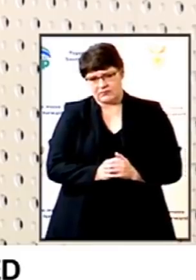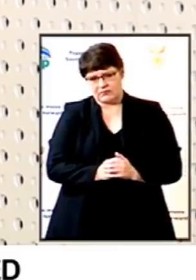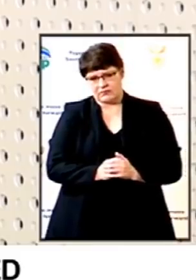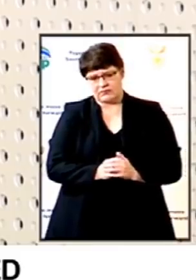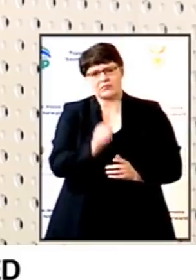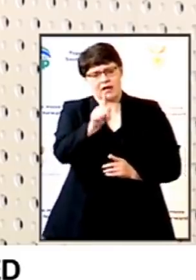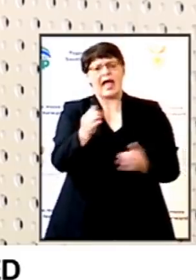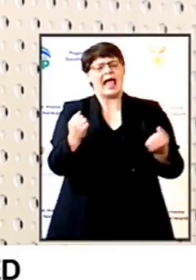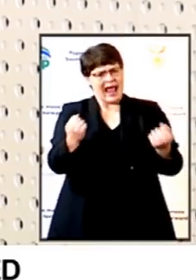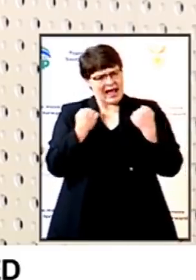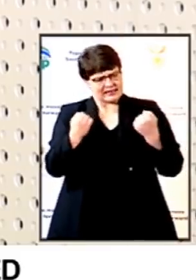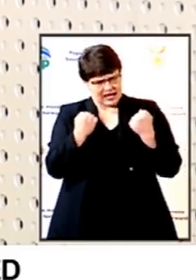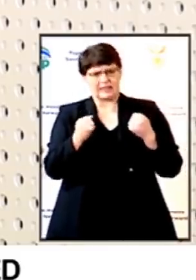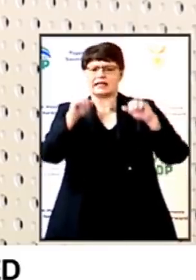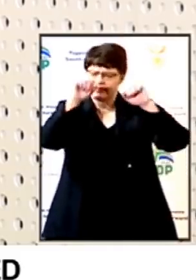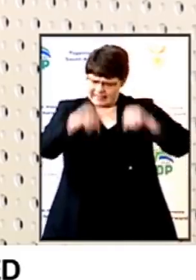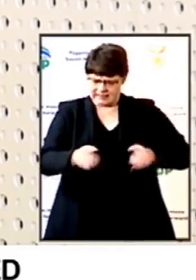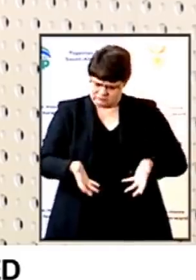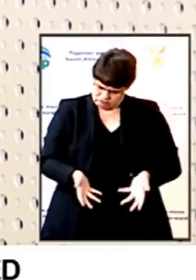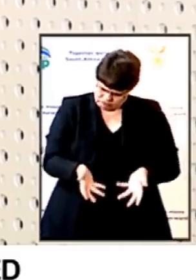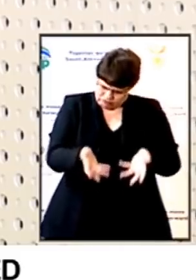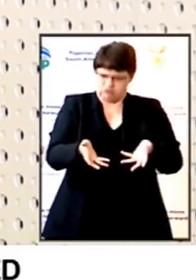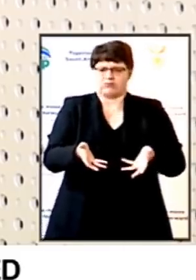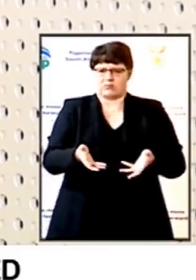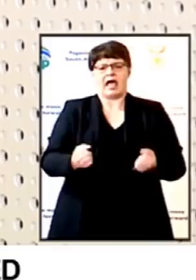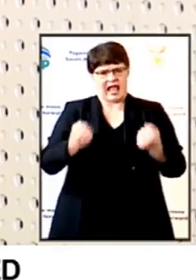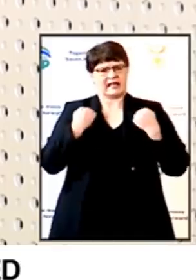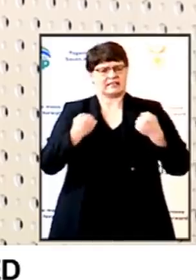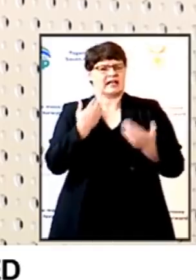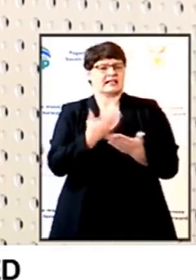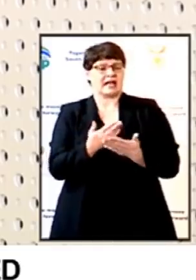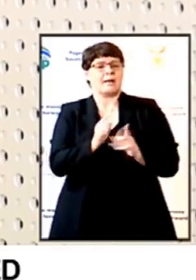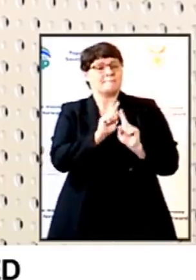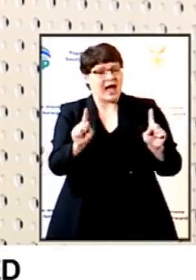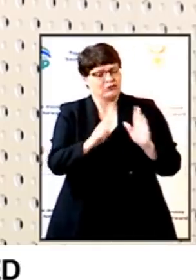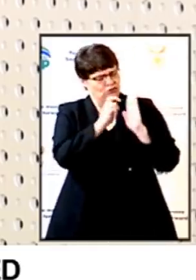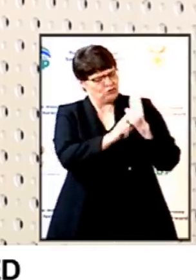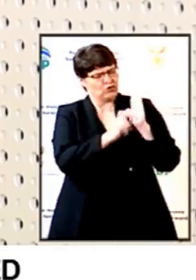Exercise will be allowed, but under very strict conditions.